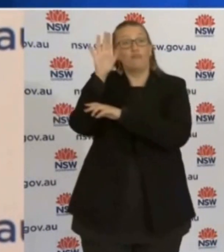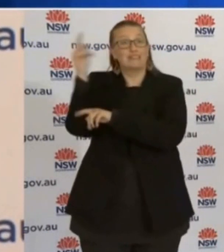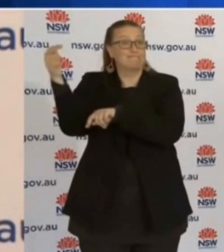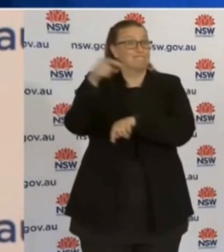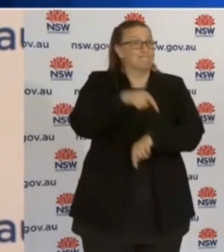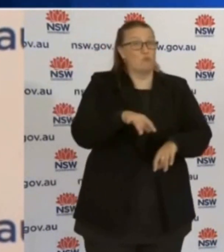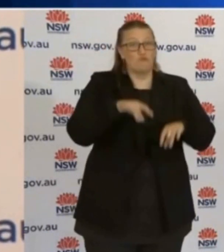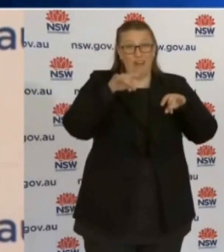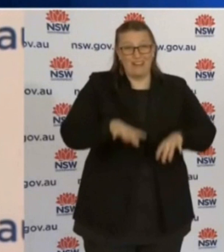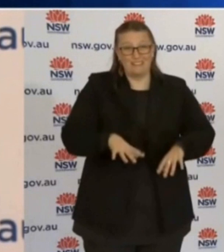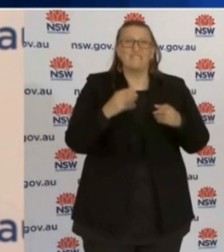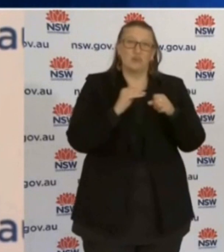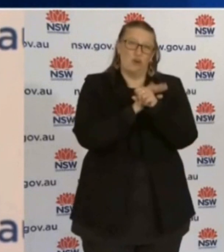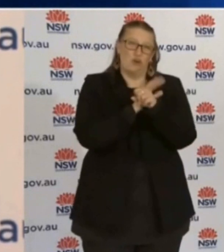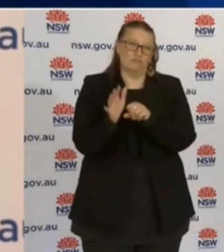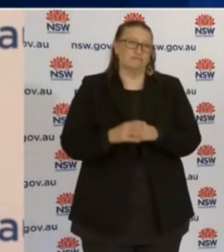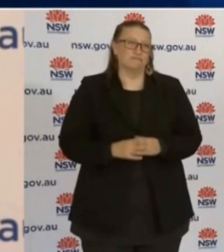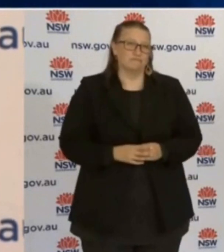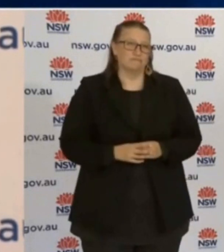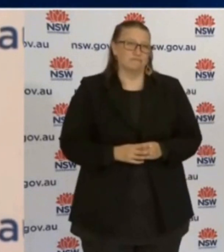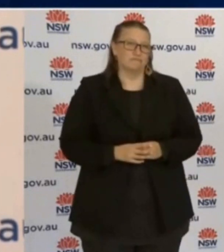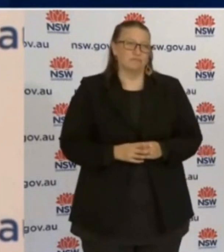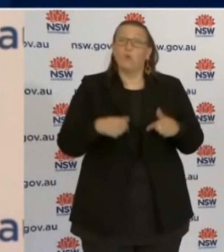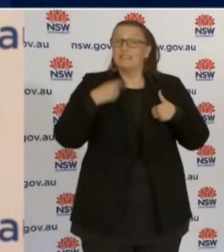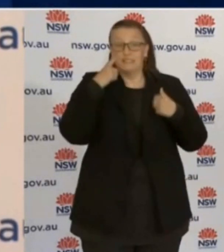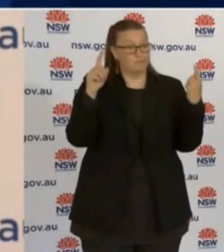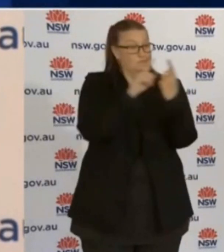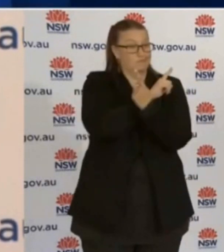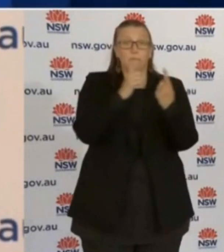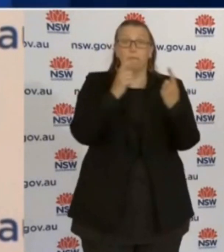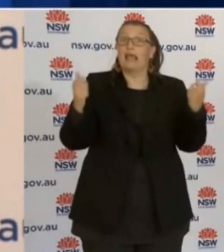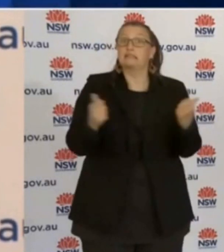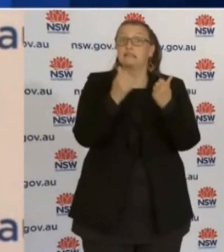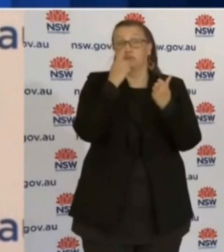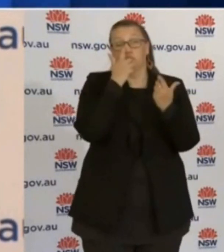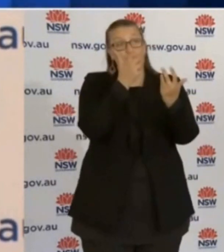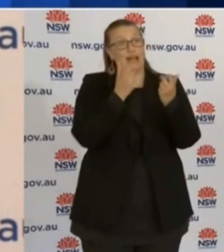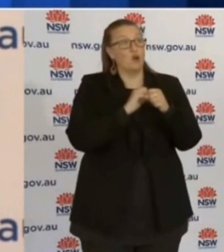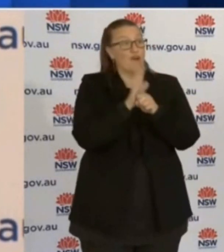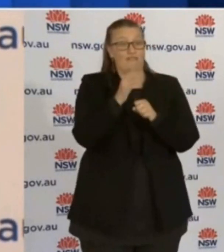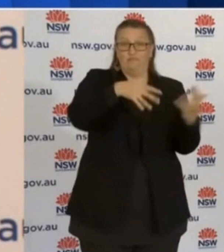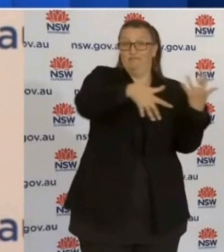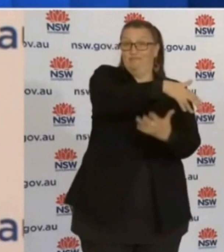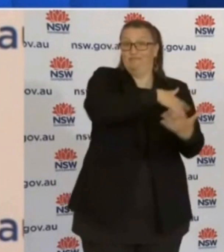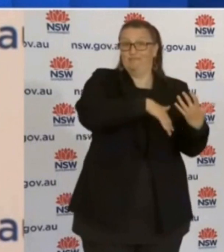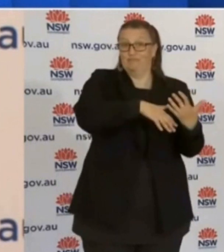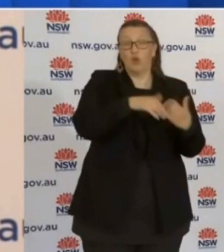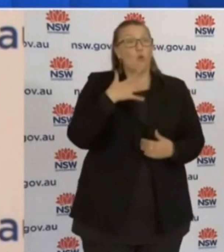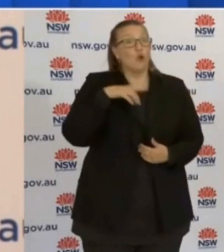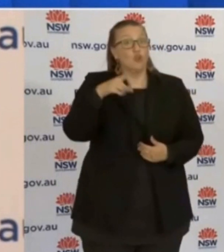is every time you leave your house, assume you're coming into contact with someone who's potentially got COVID. It is sad